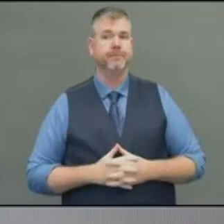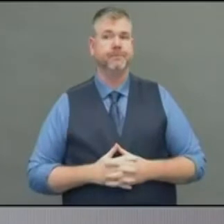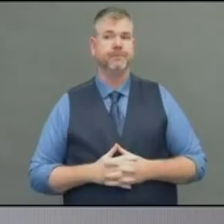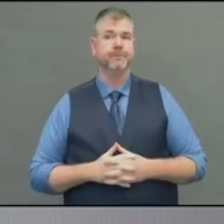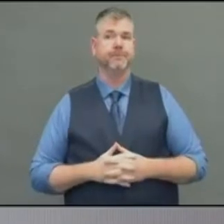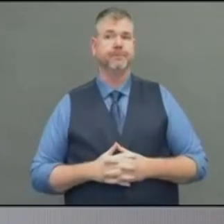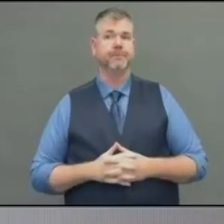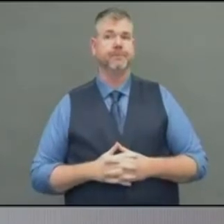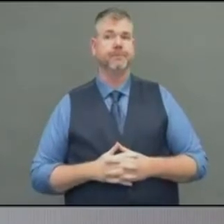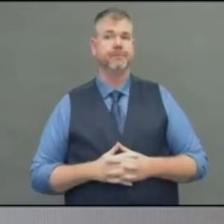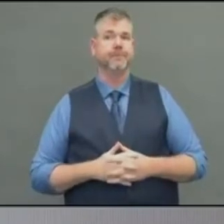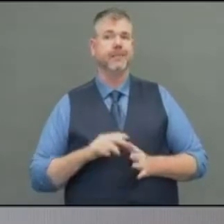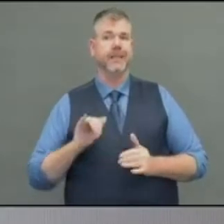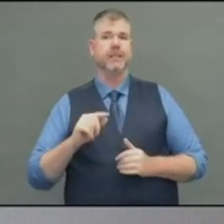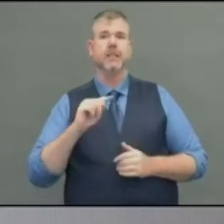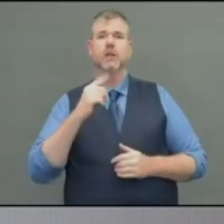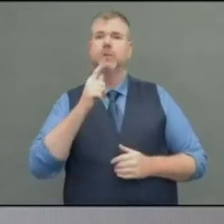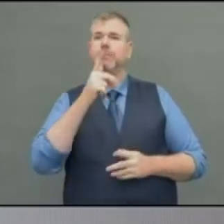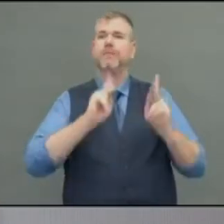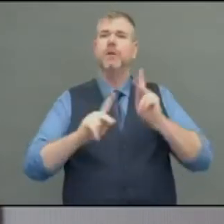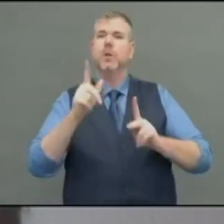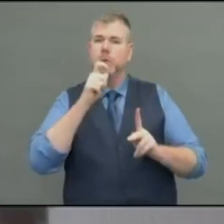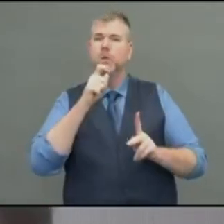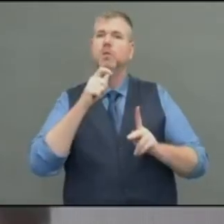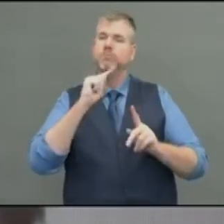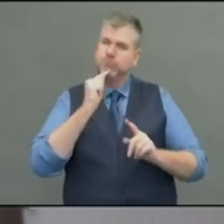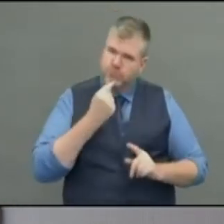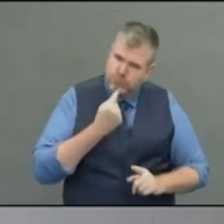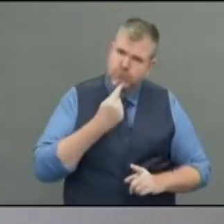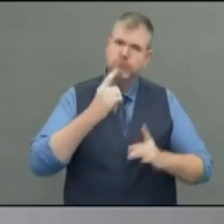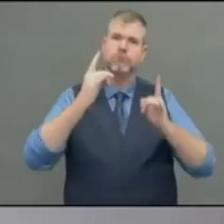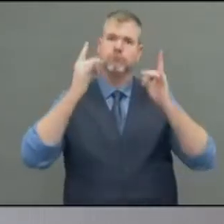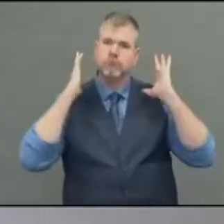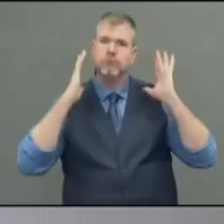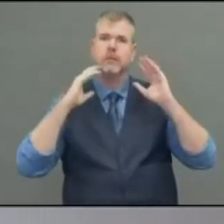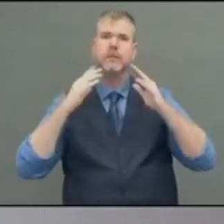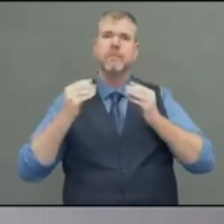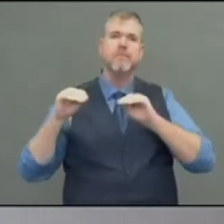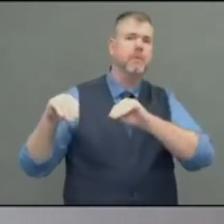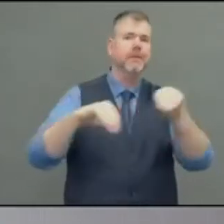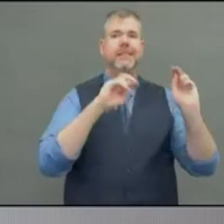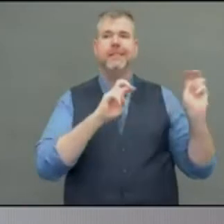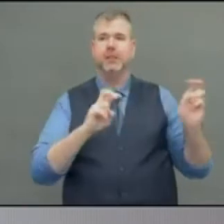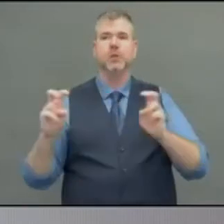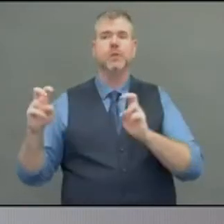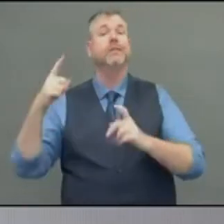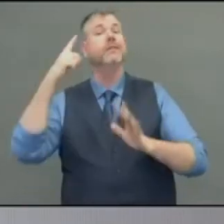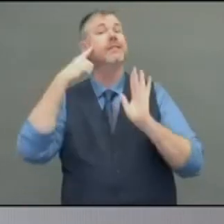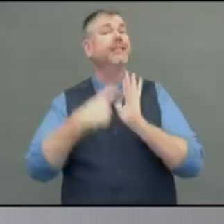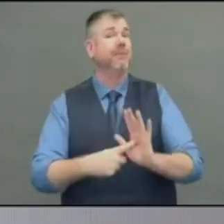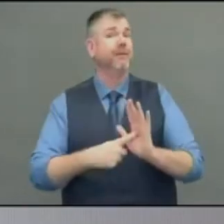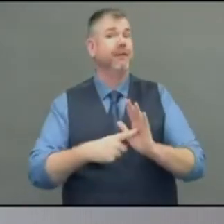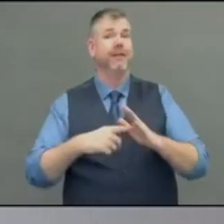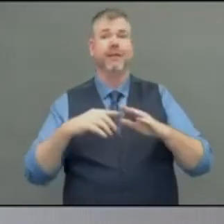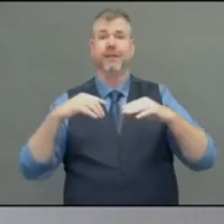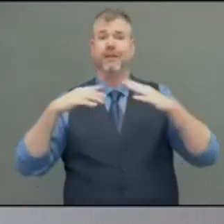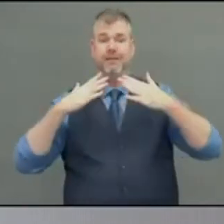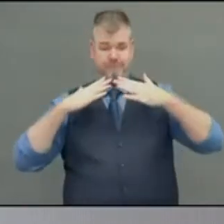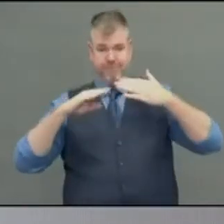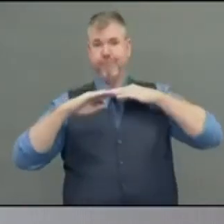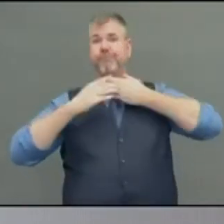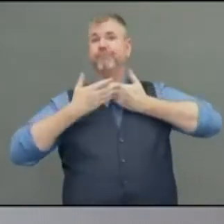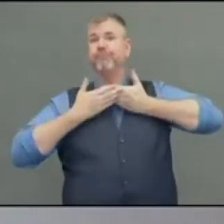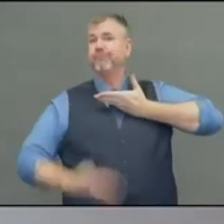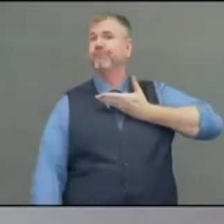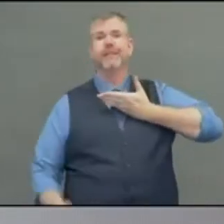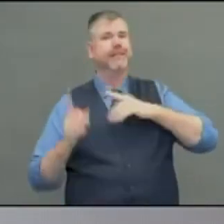severe mobility difficulty. Maybe someone is paralyzed, they're bedridden, and they can still make